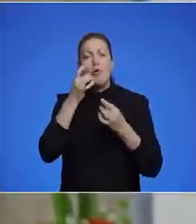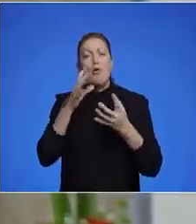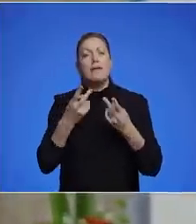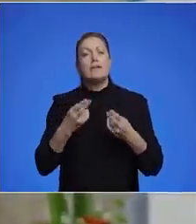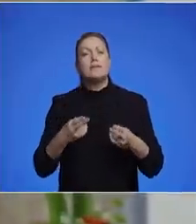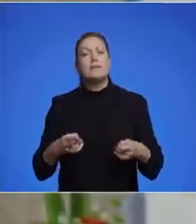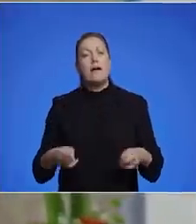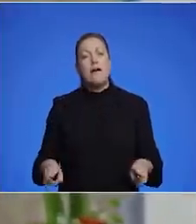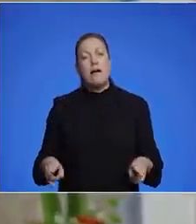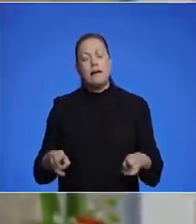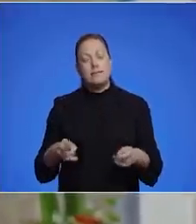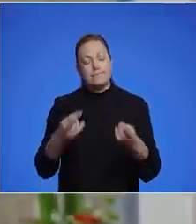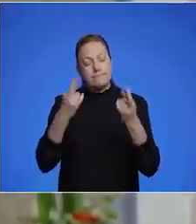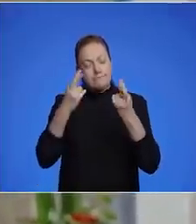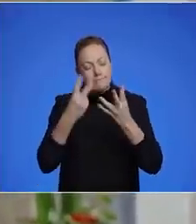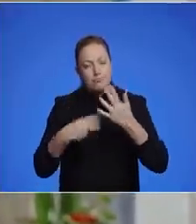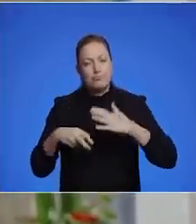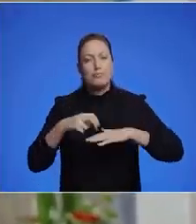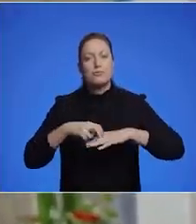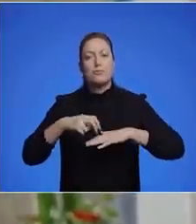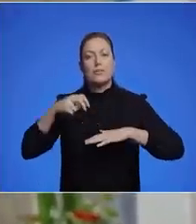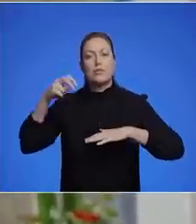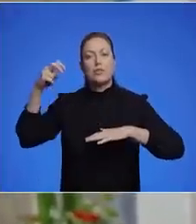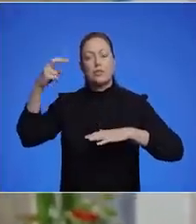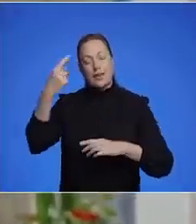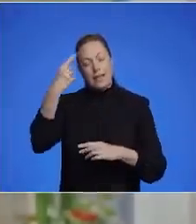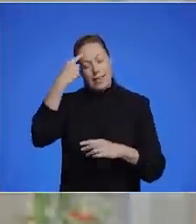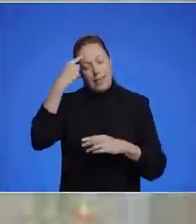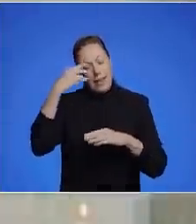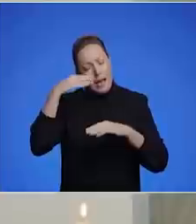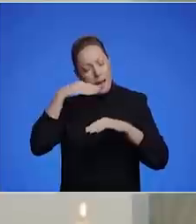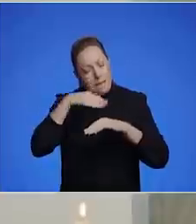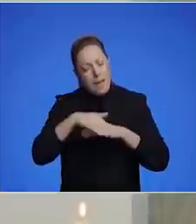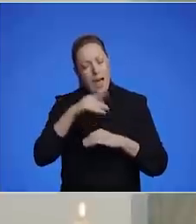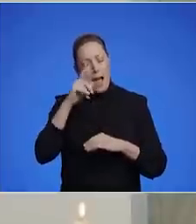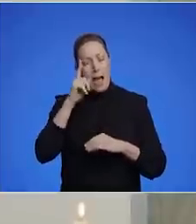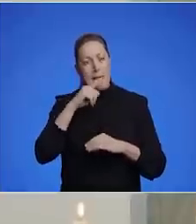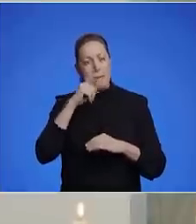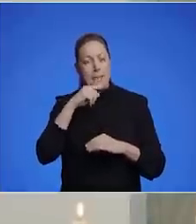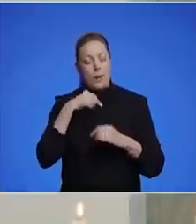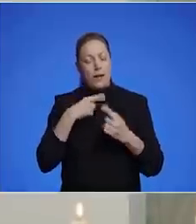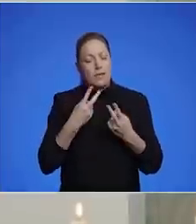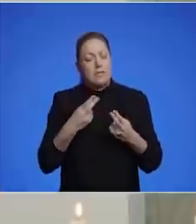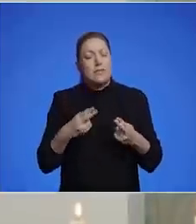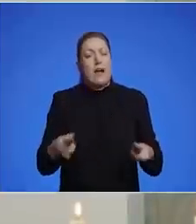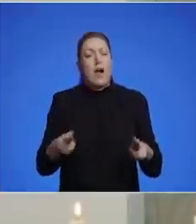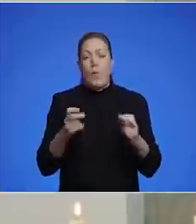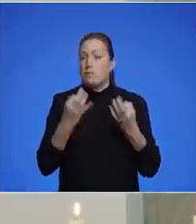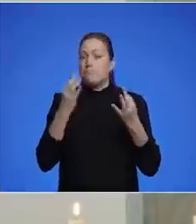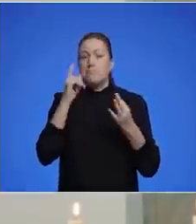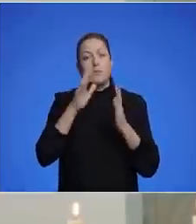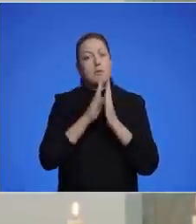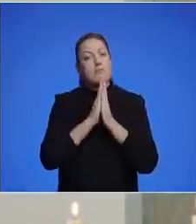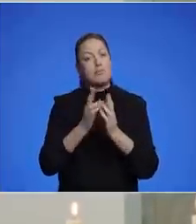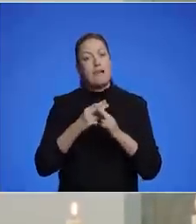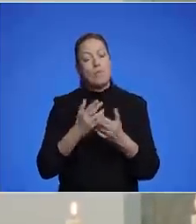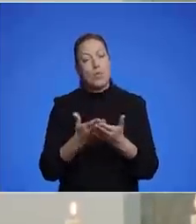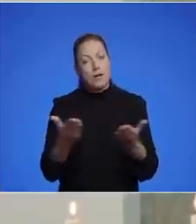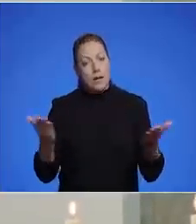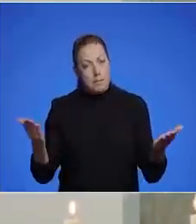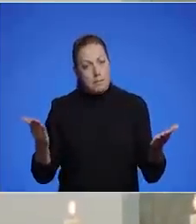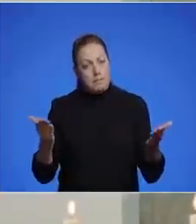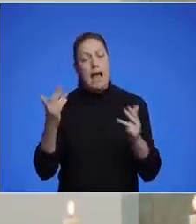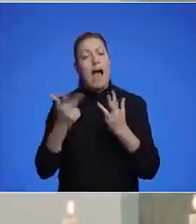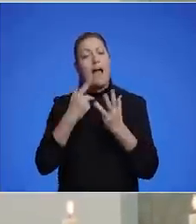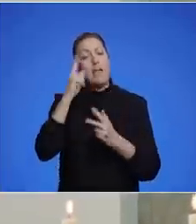and sisters who have fallen asleep in the hope of the resurrection. Let us think of those right now who have died, who have no one to pray for